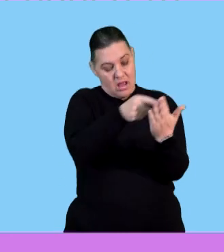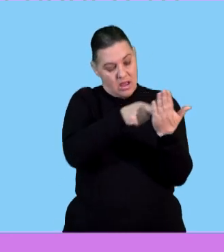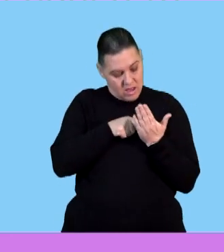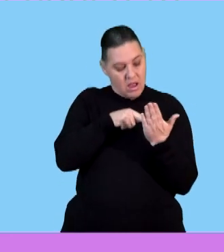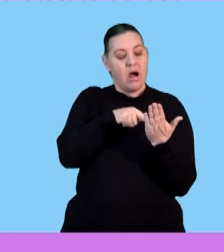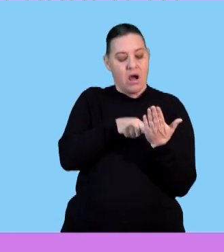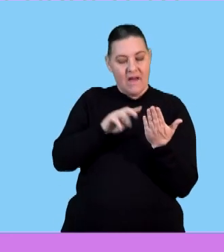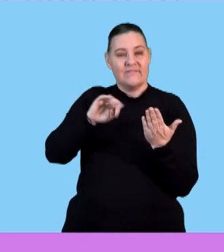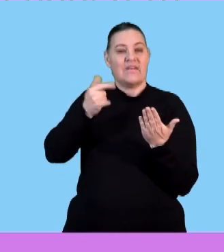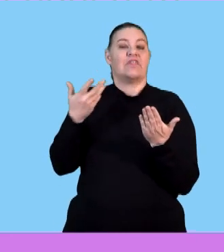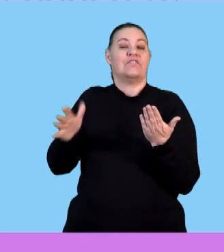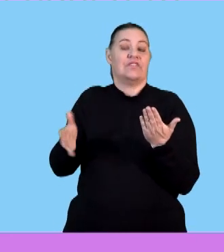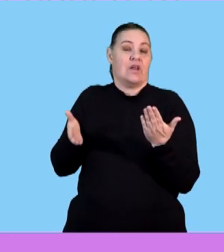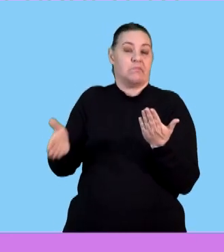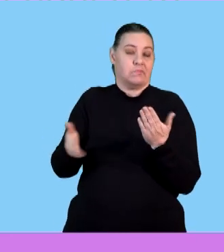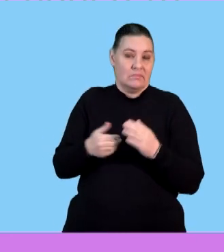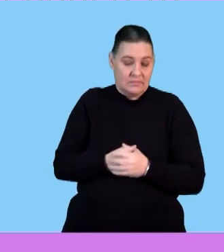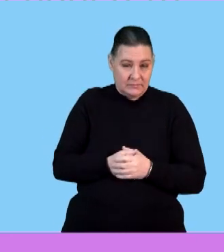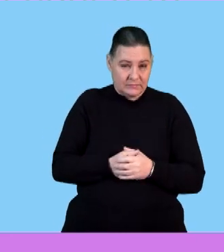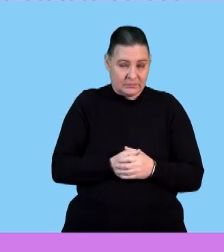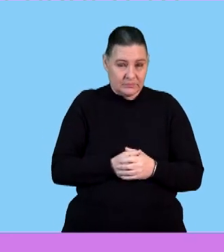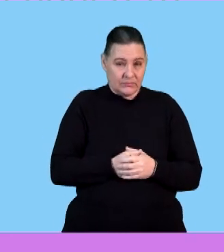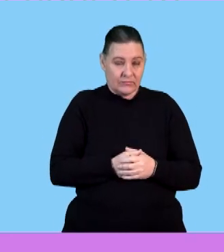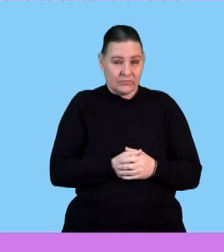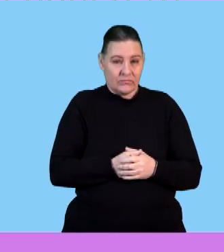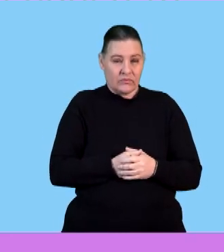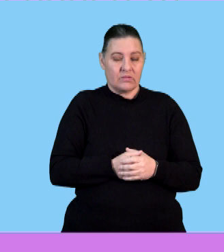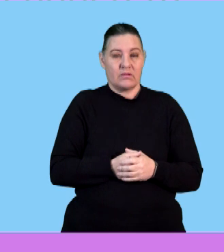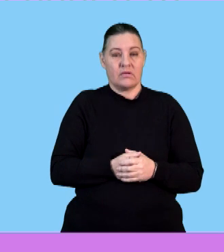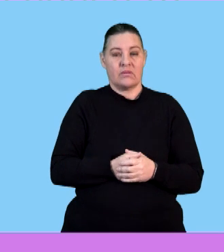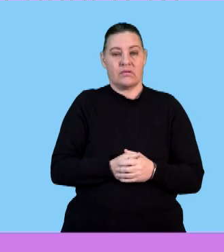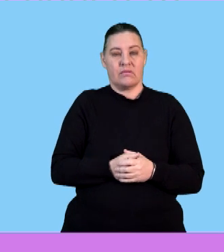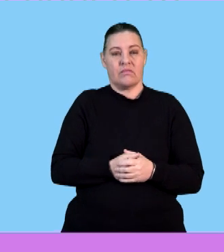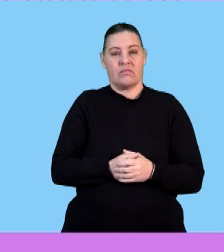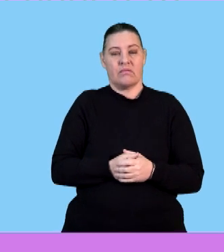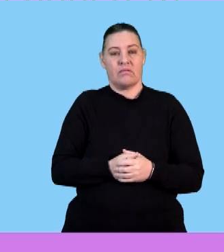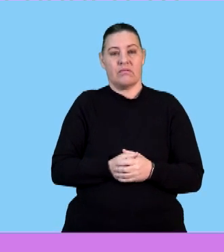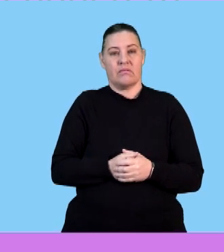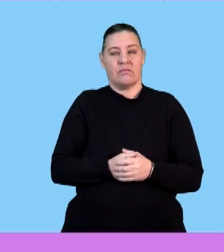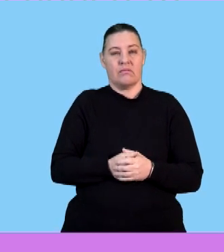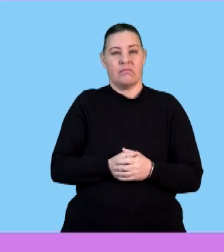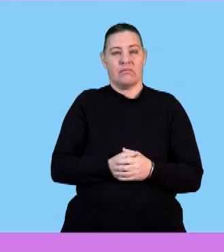amount that has VAT included in it already. Let's see what this is all about.